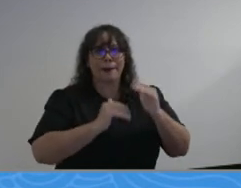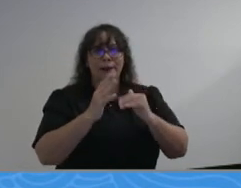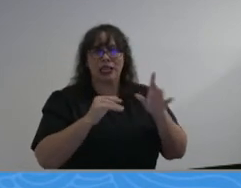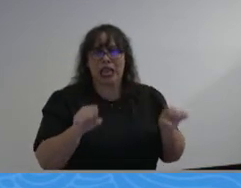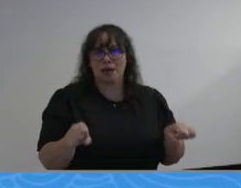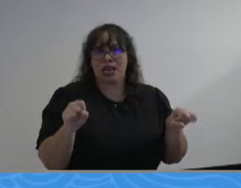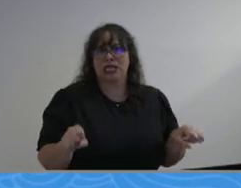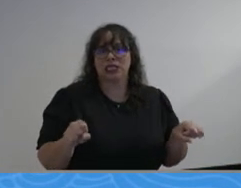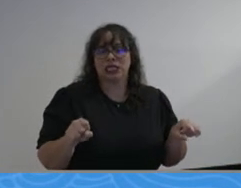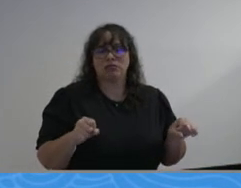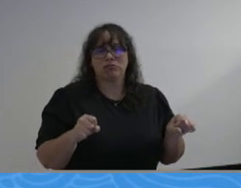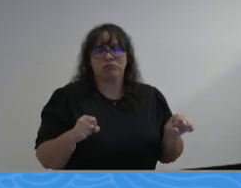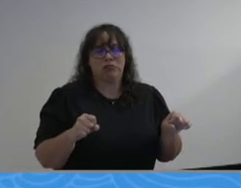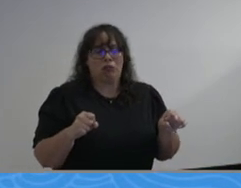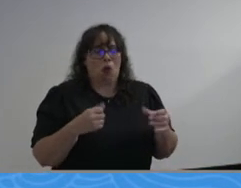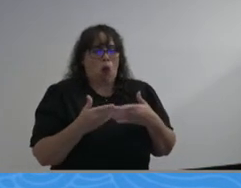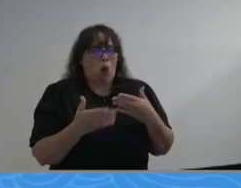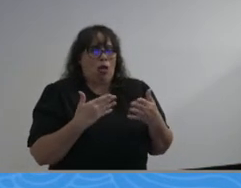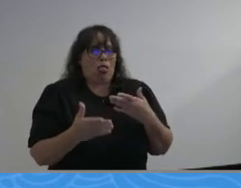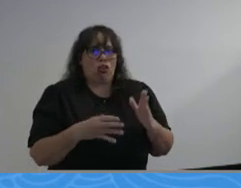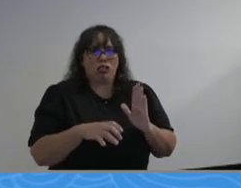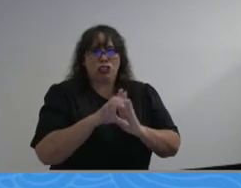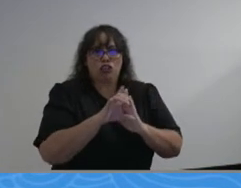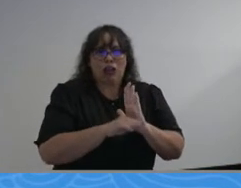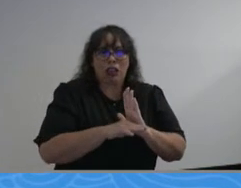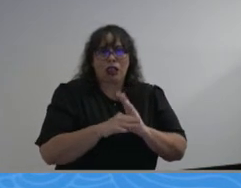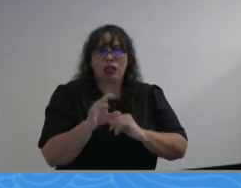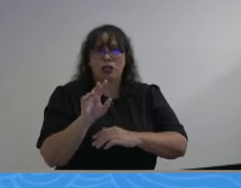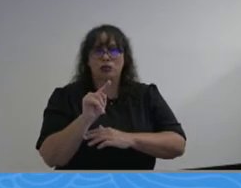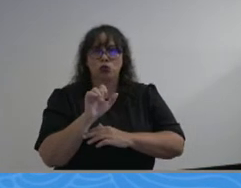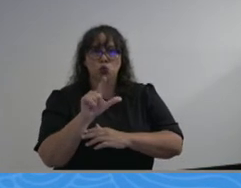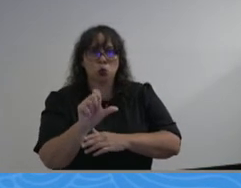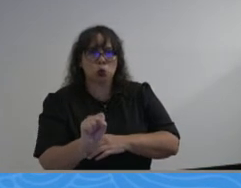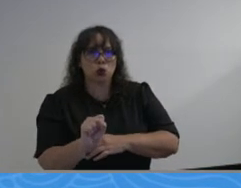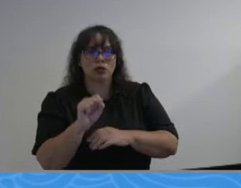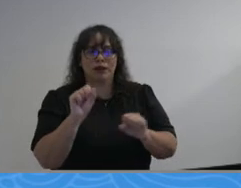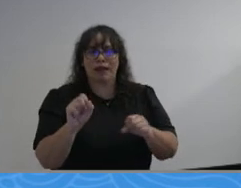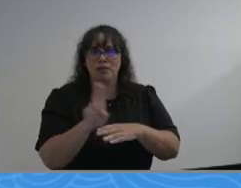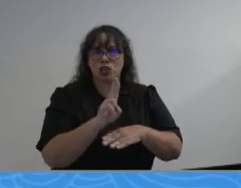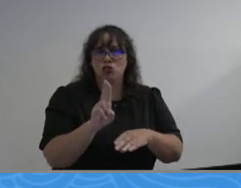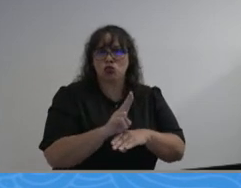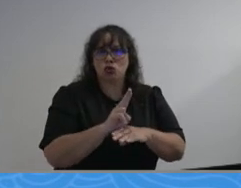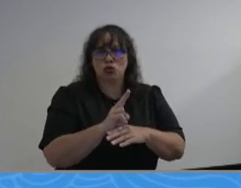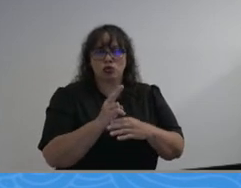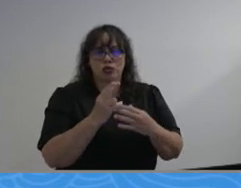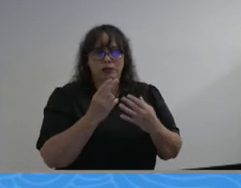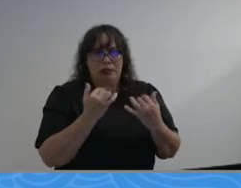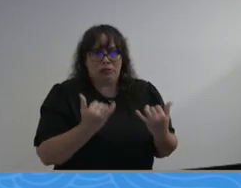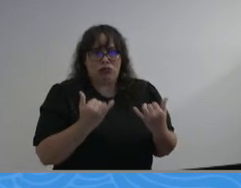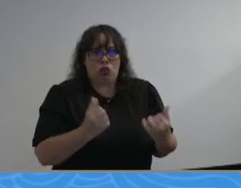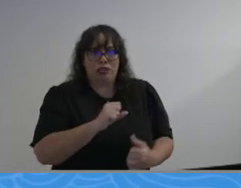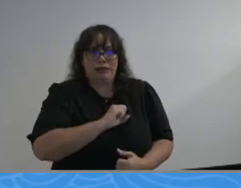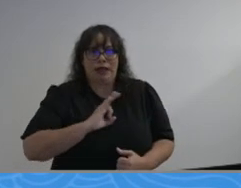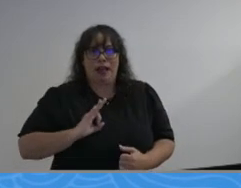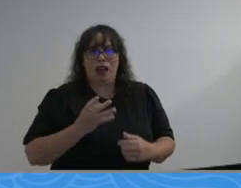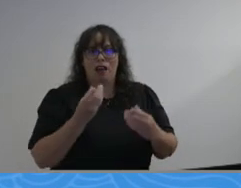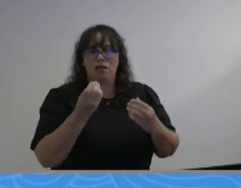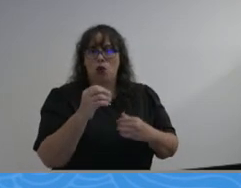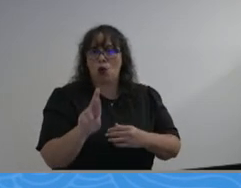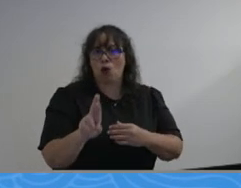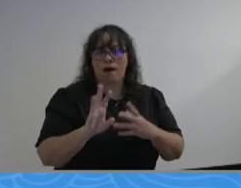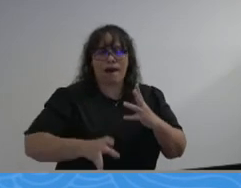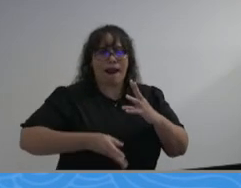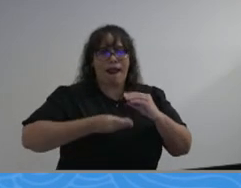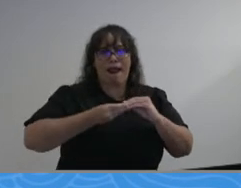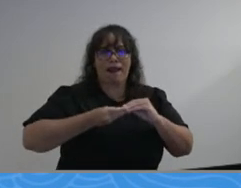it's getting curriculum or tools that can be used by the existing staff or